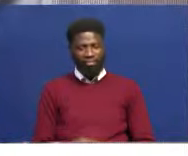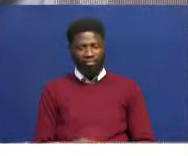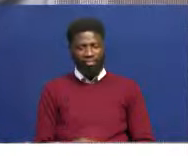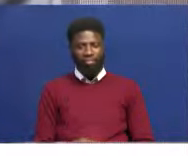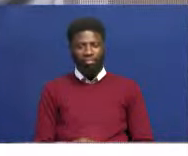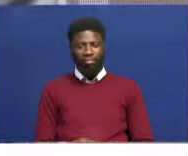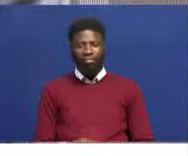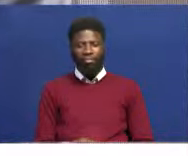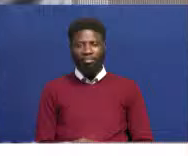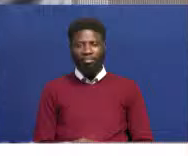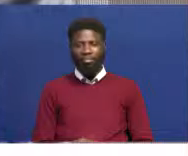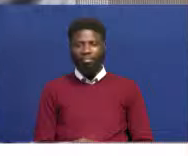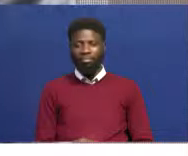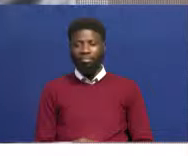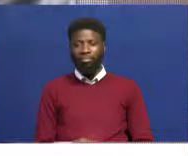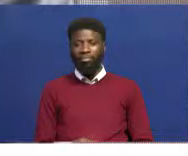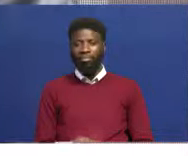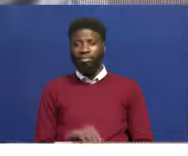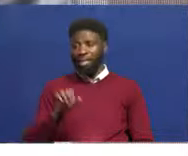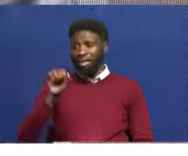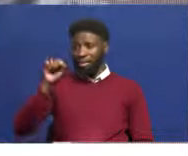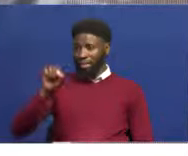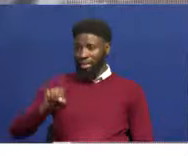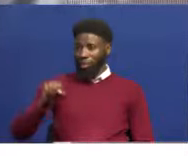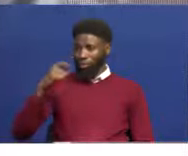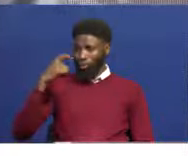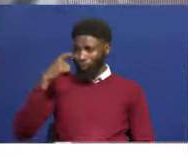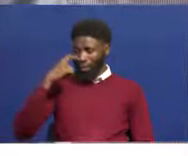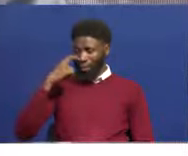The country suffers from a constitutional